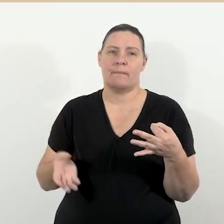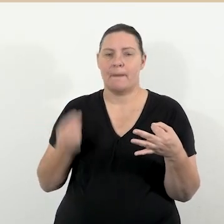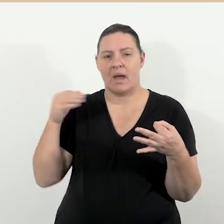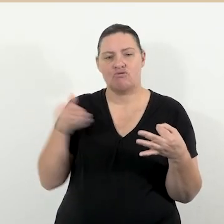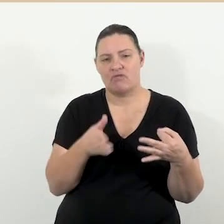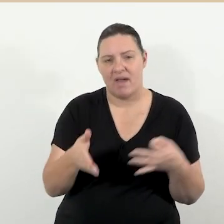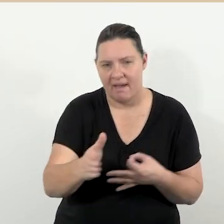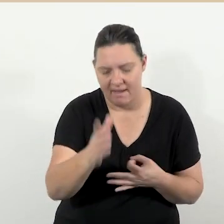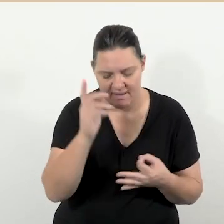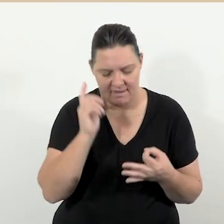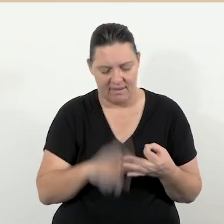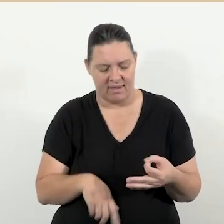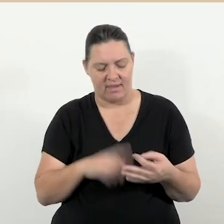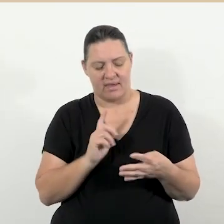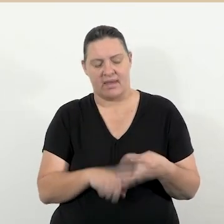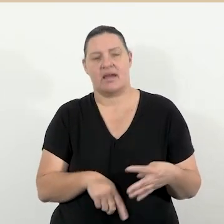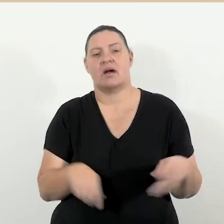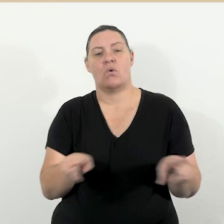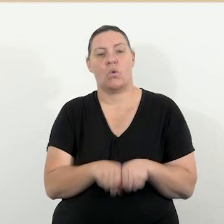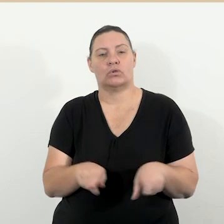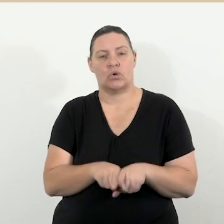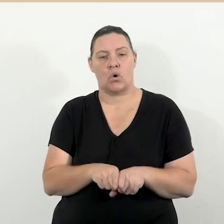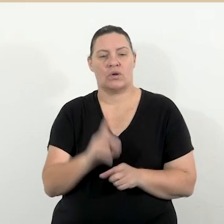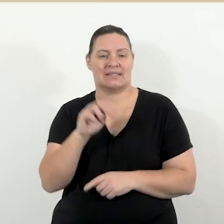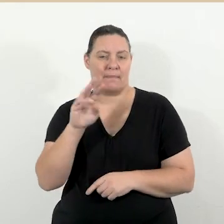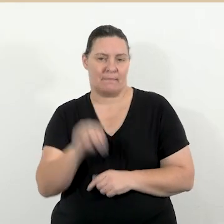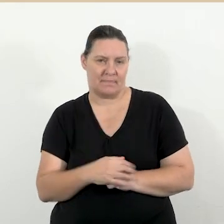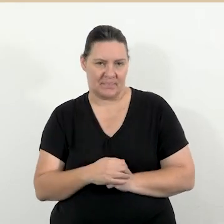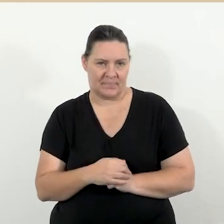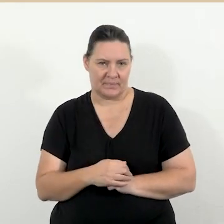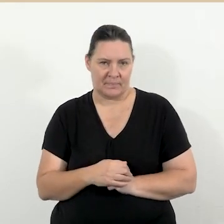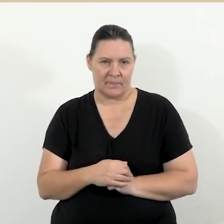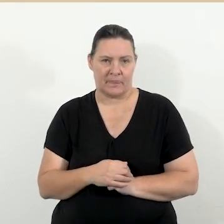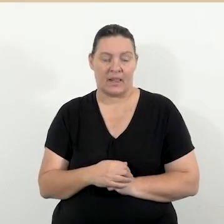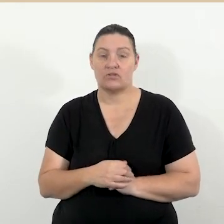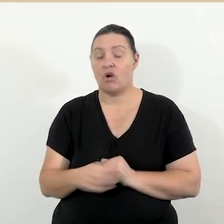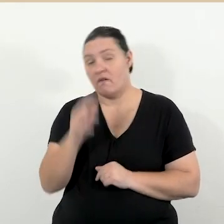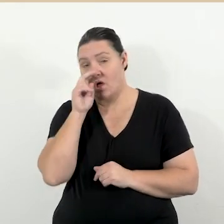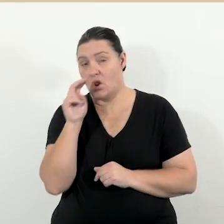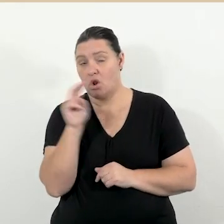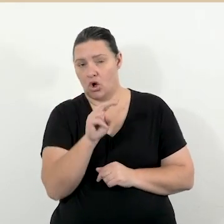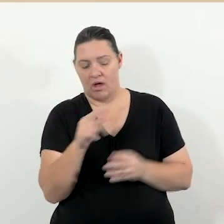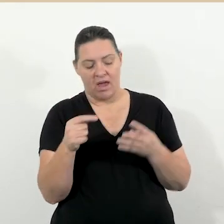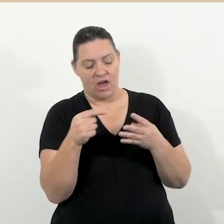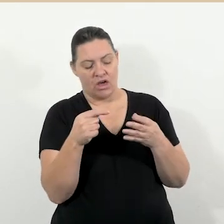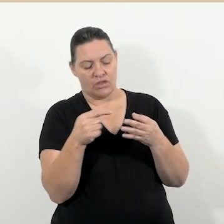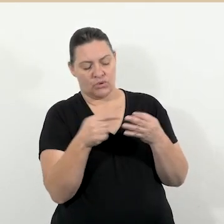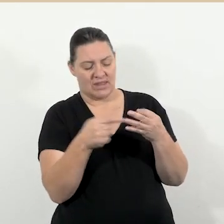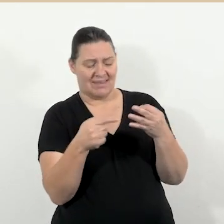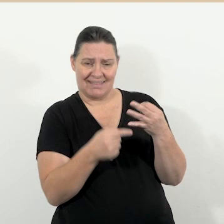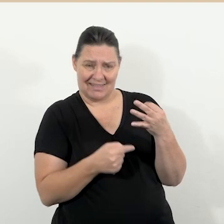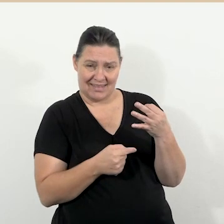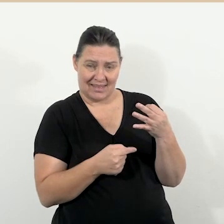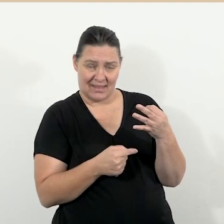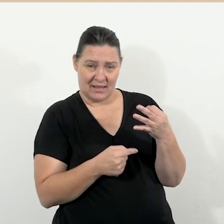in the rivers as well as dams. Okay, so if you look at the 3 spheres that I've